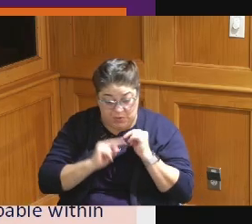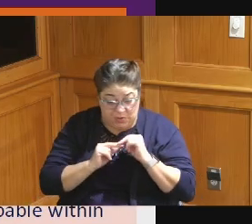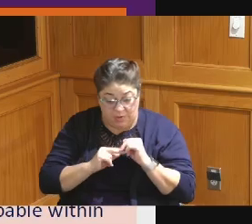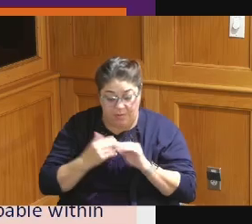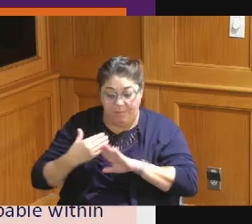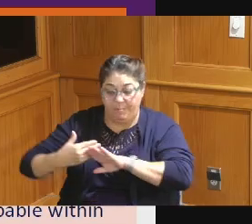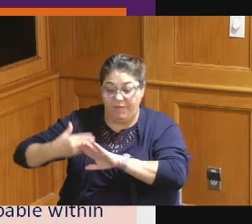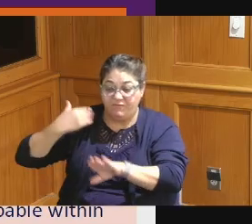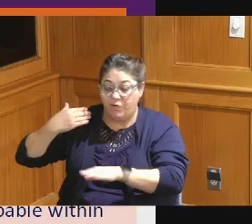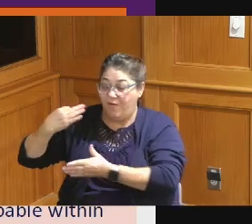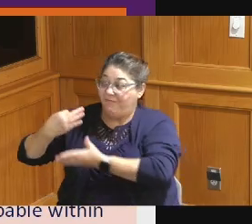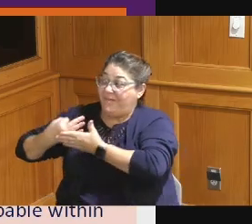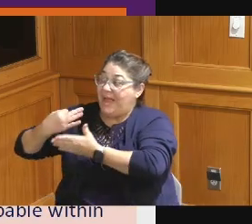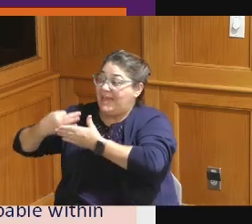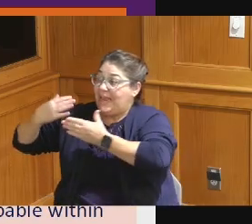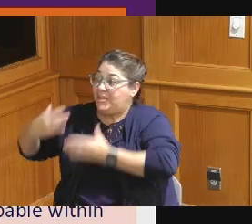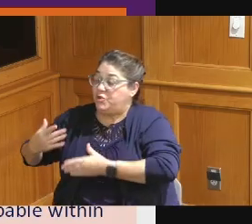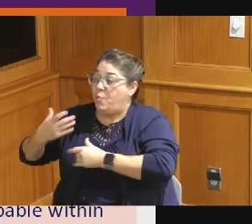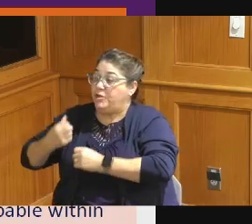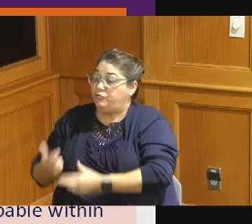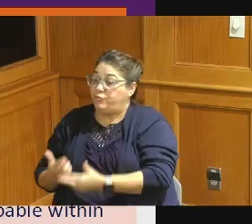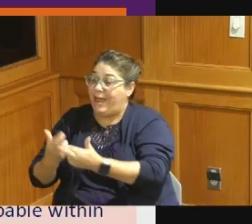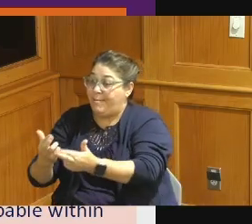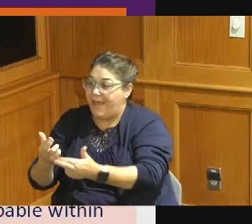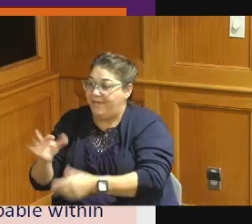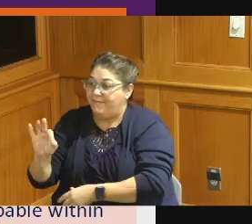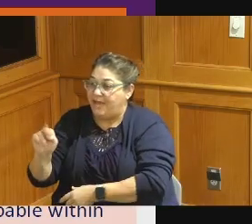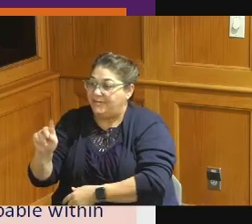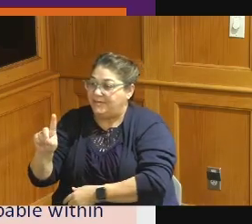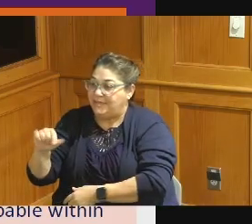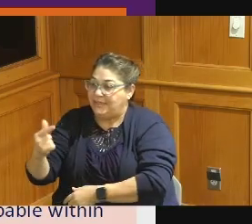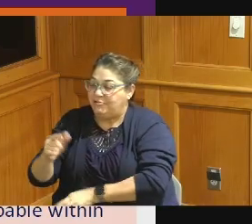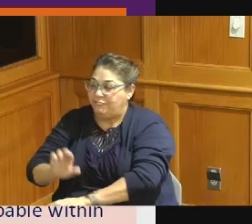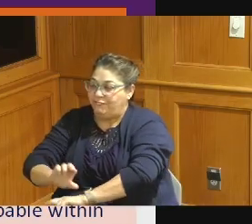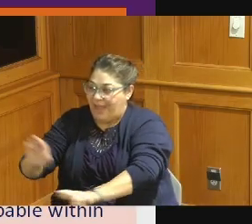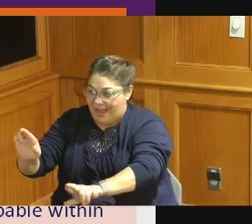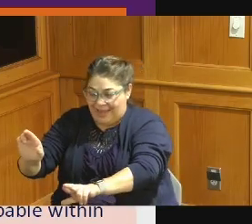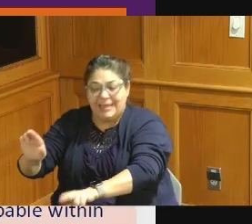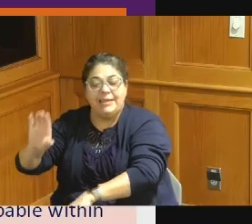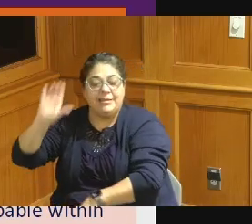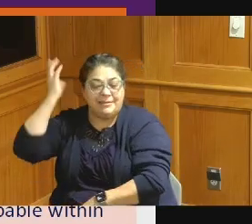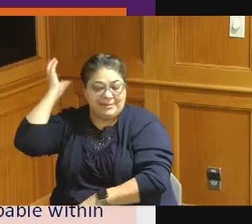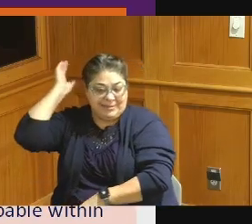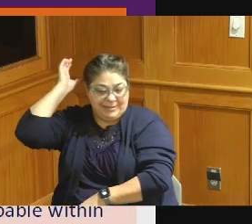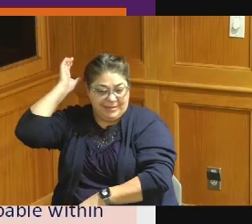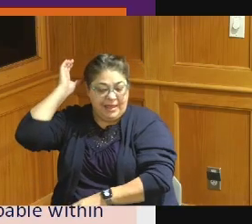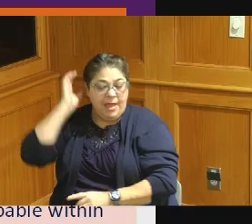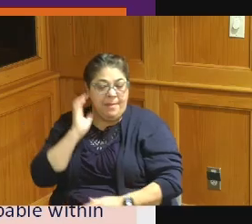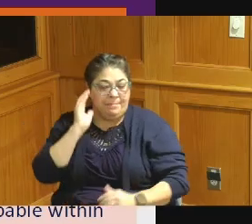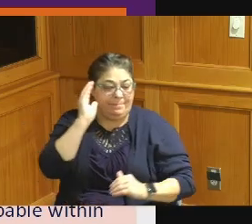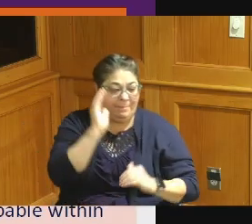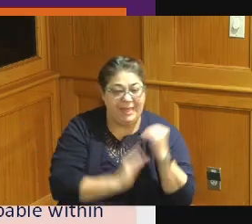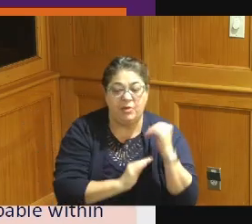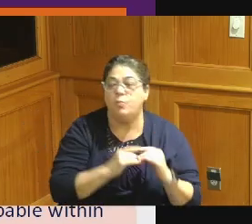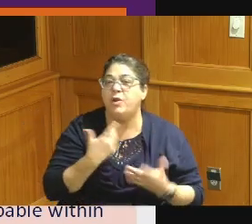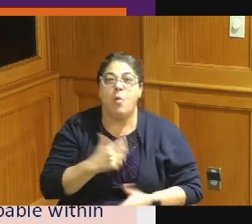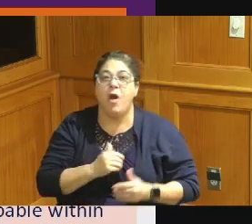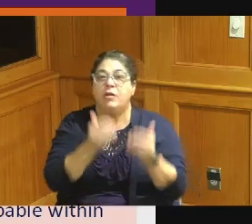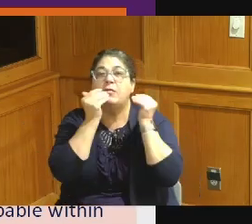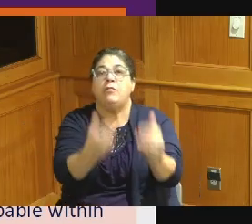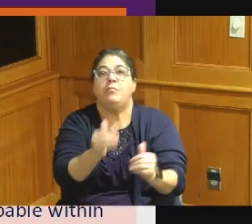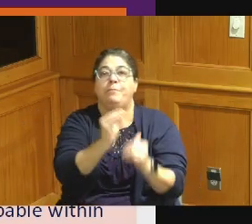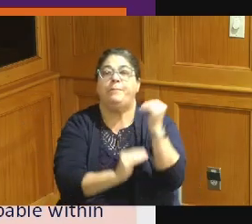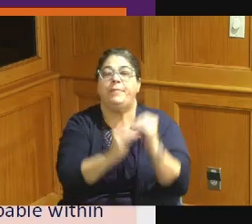like CDF would recommend the funding, we'd want that to be in place because we don't want to have a facility built,